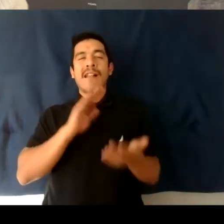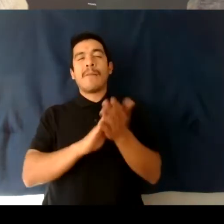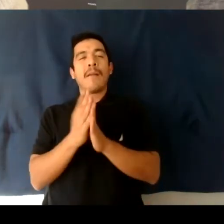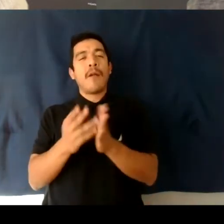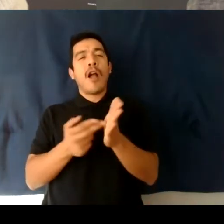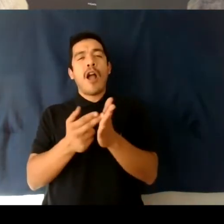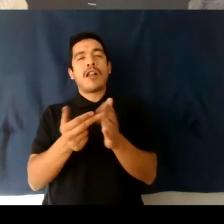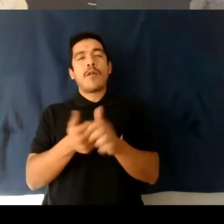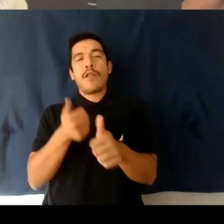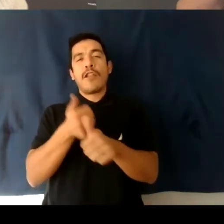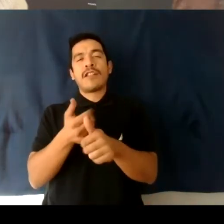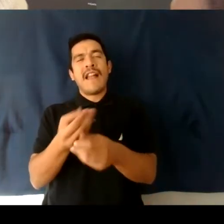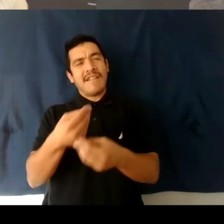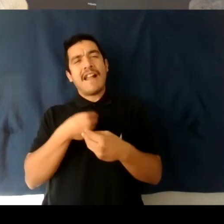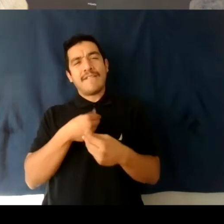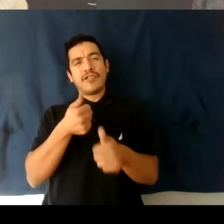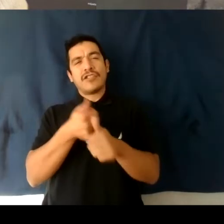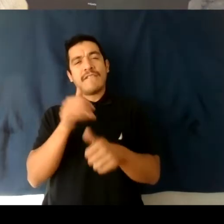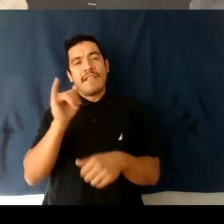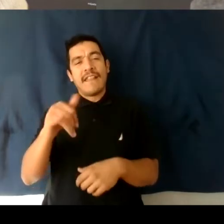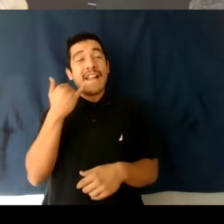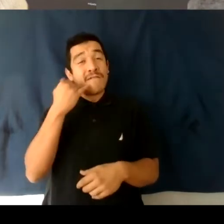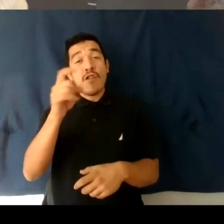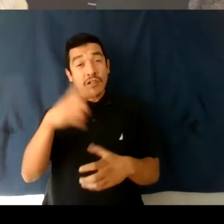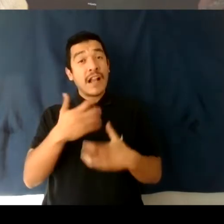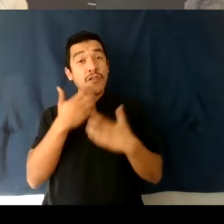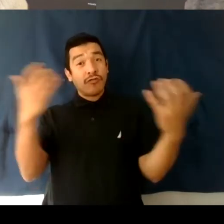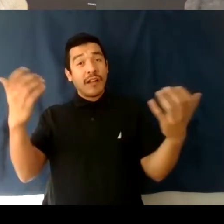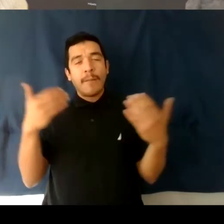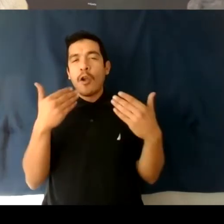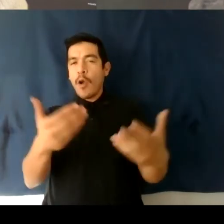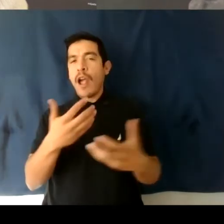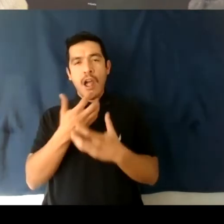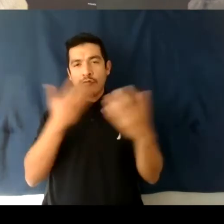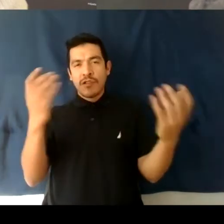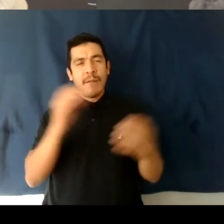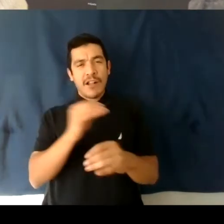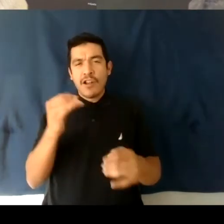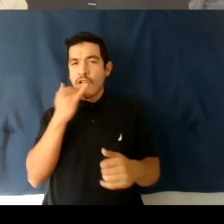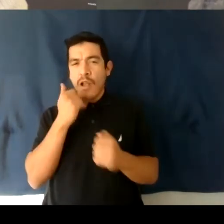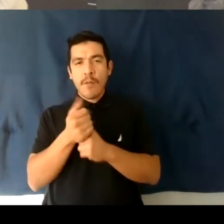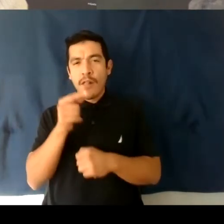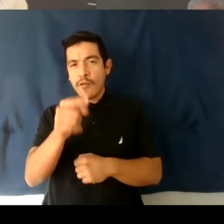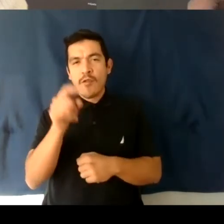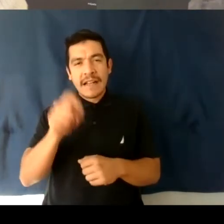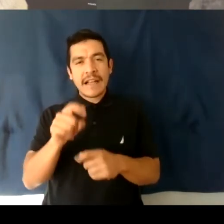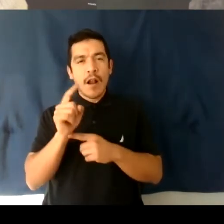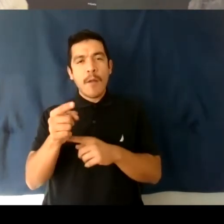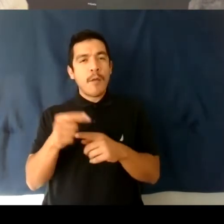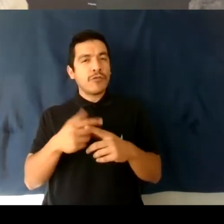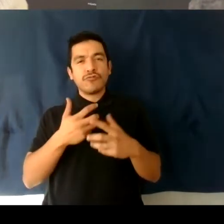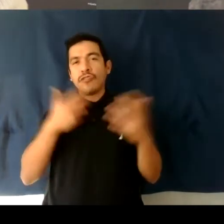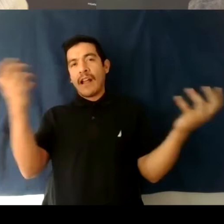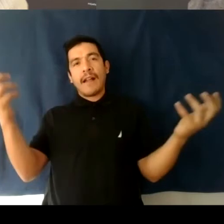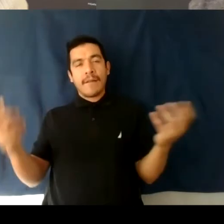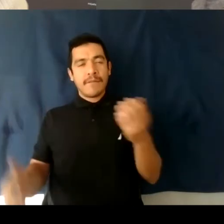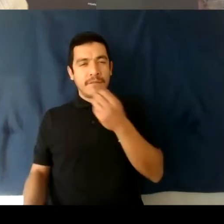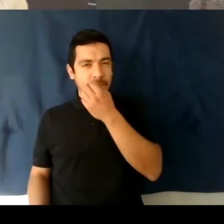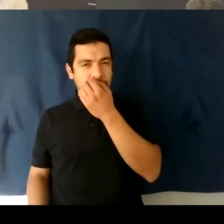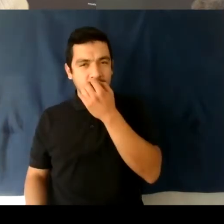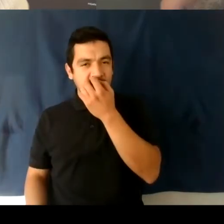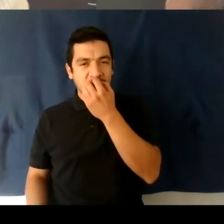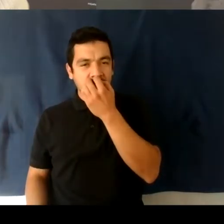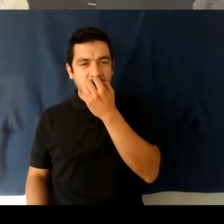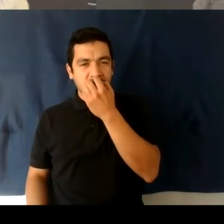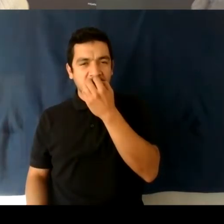and giving yourself that. If you need to scream, go ahead and scream. There's nothing wrong with you needing a moment to just scream it out. If you want